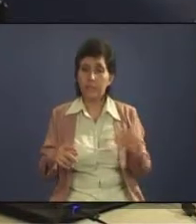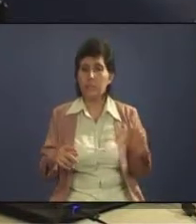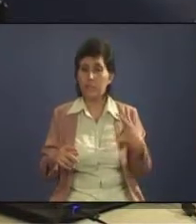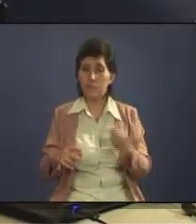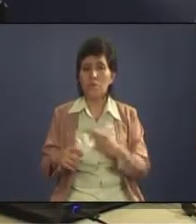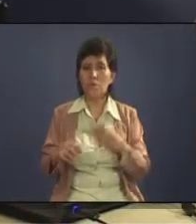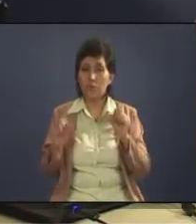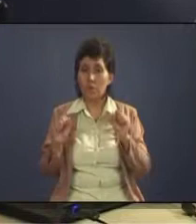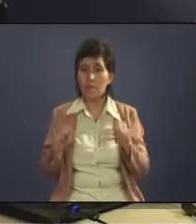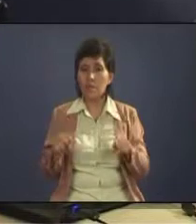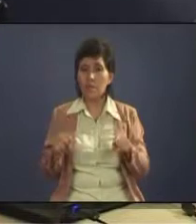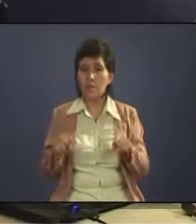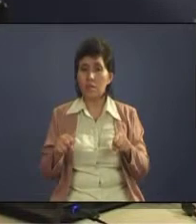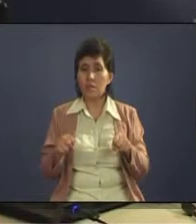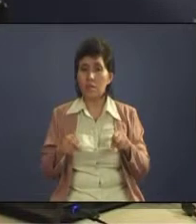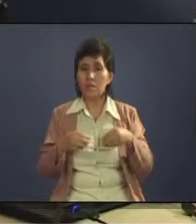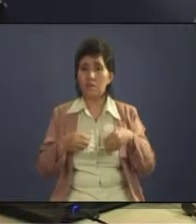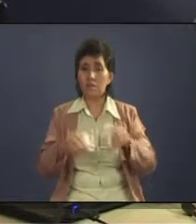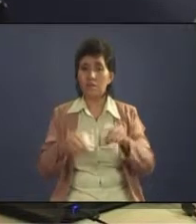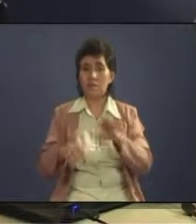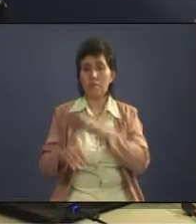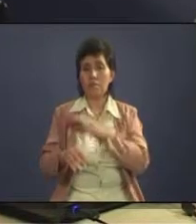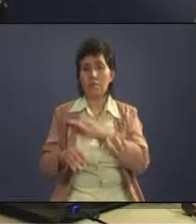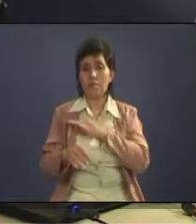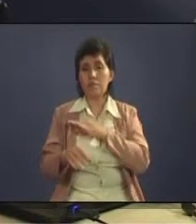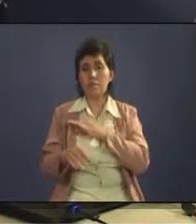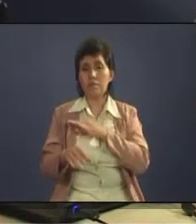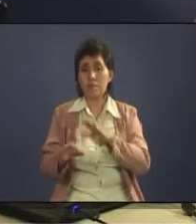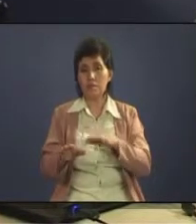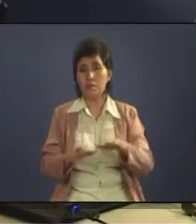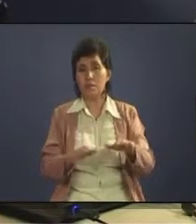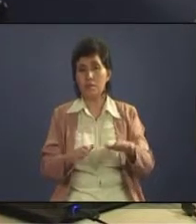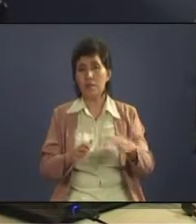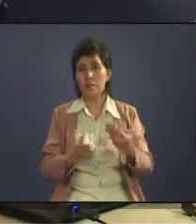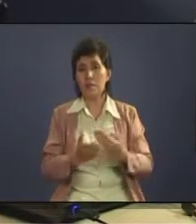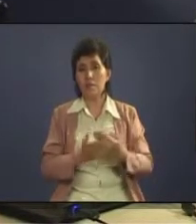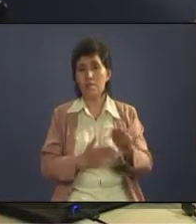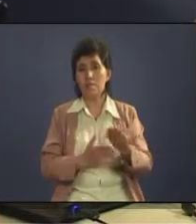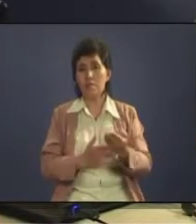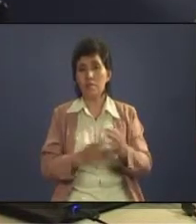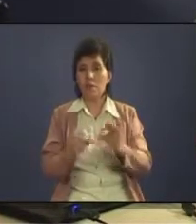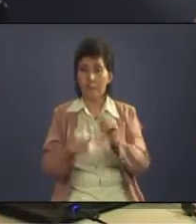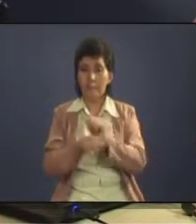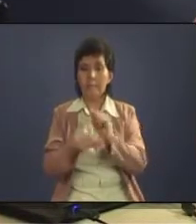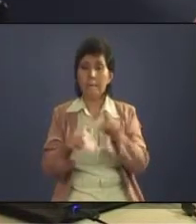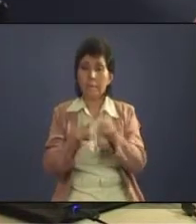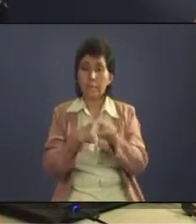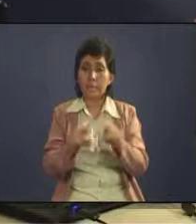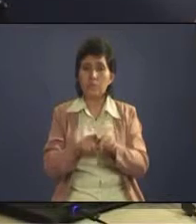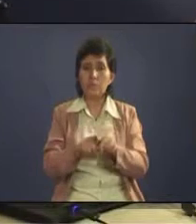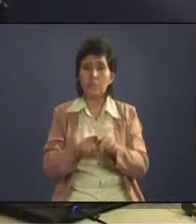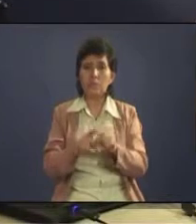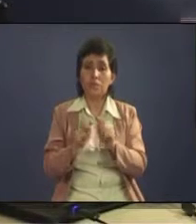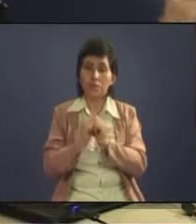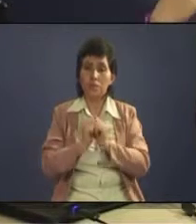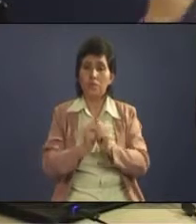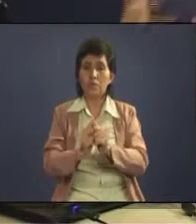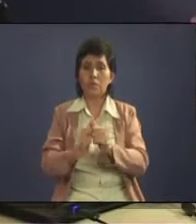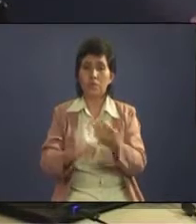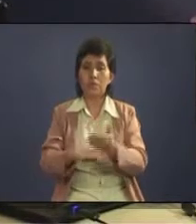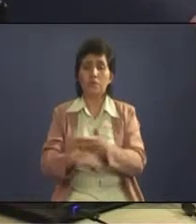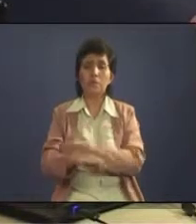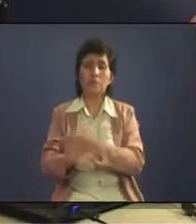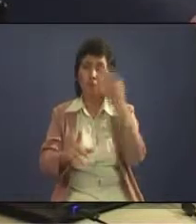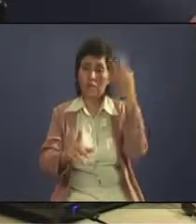instead just benefit each other by just having cooperation together and achieving, a better result. Okay,